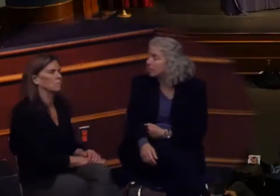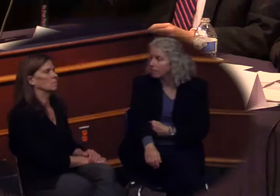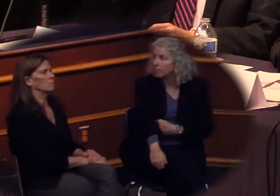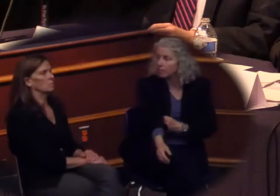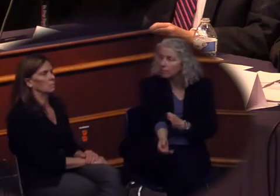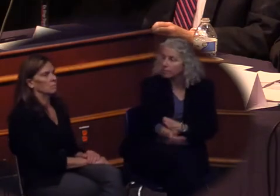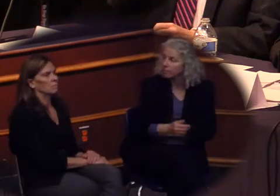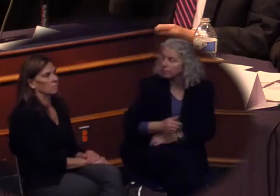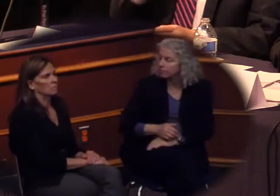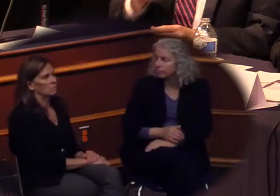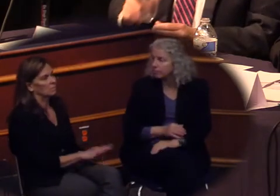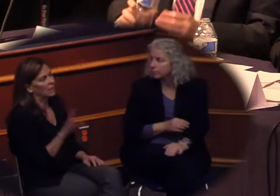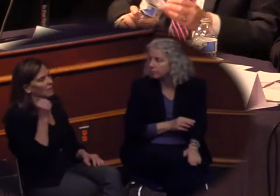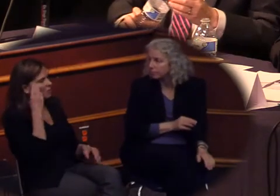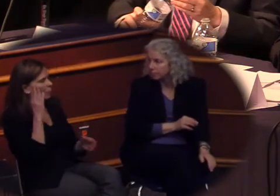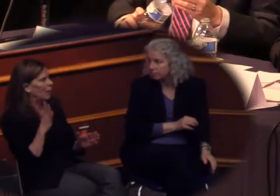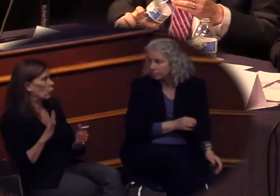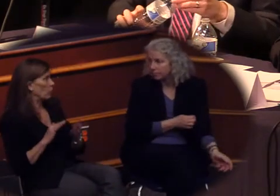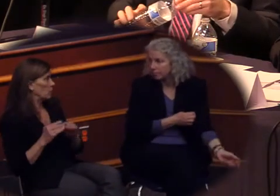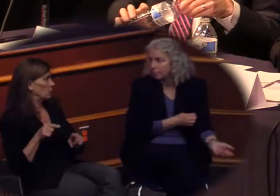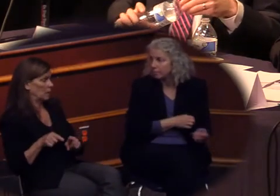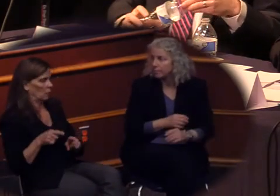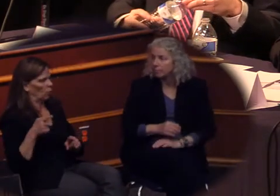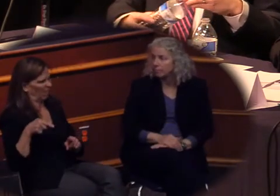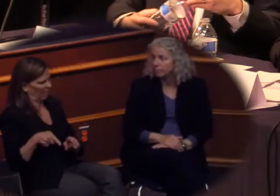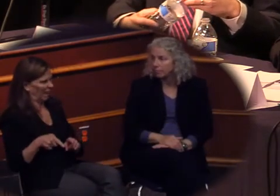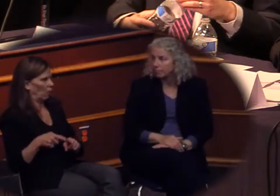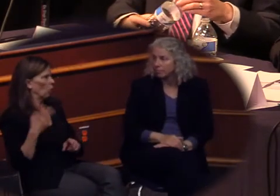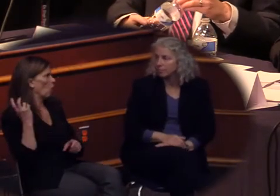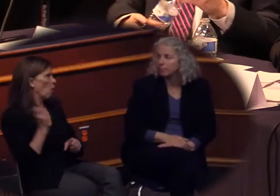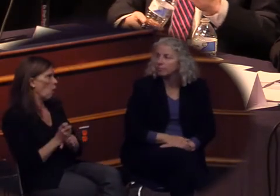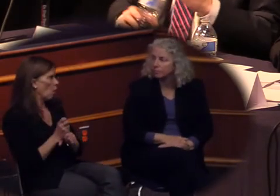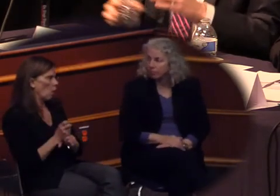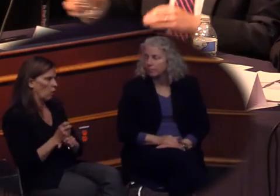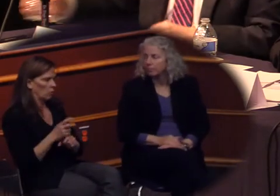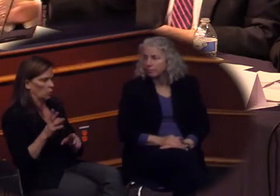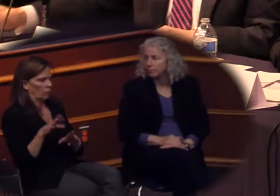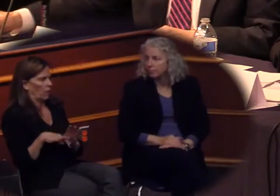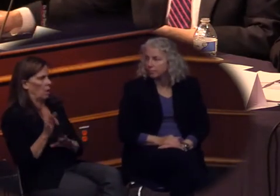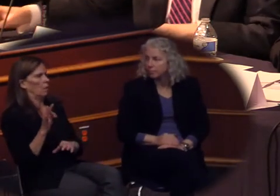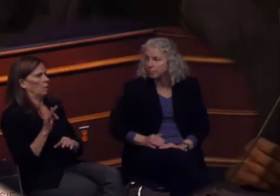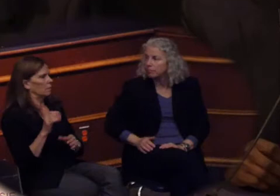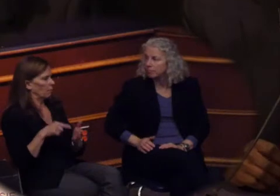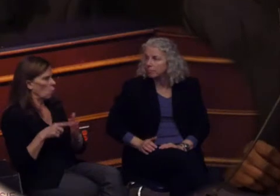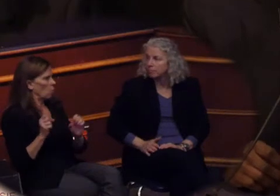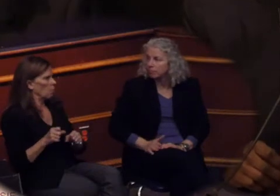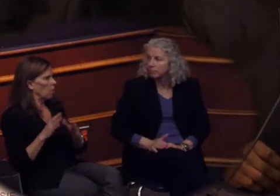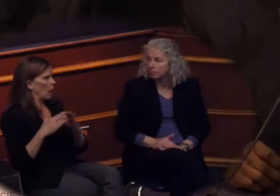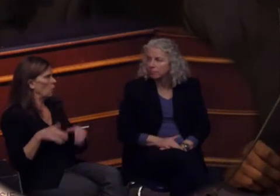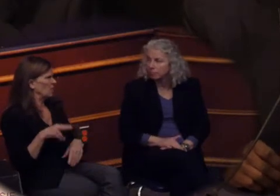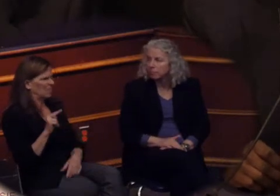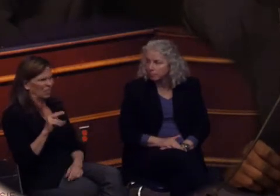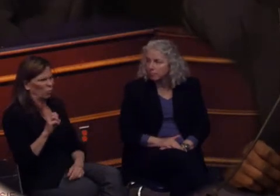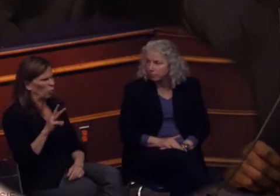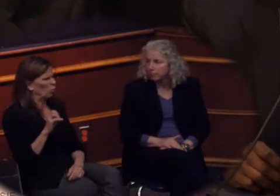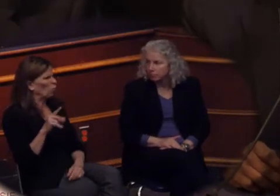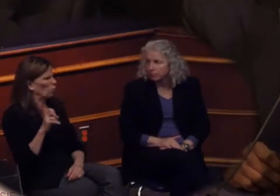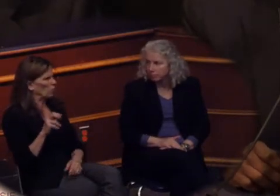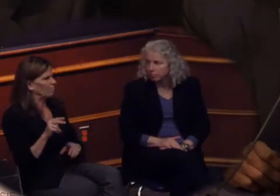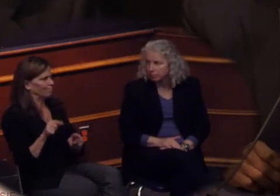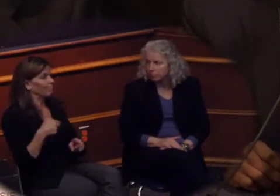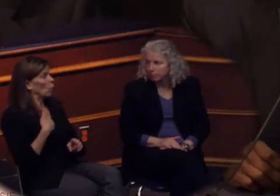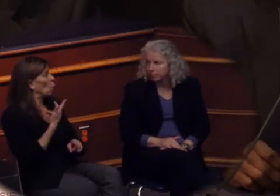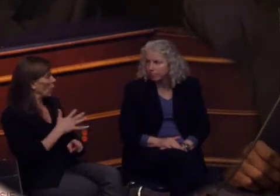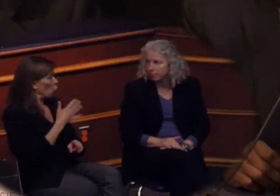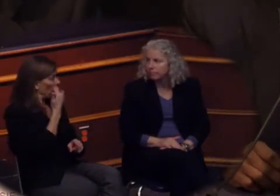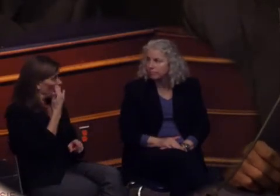As the mayor of a city where it's very difficult to build affordable housing in Newton, here's what I know. We can't